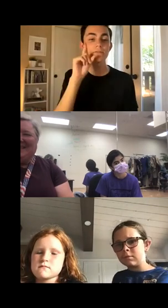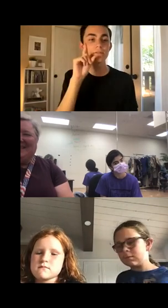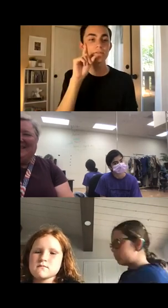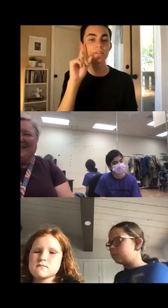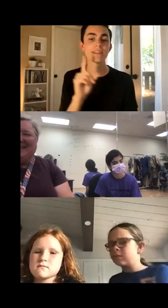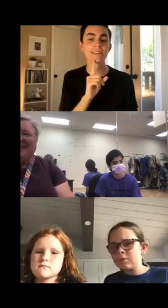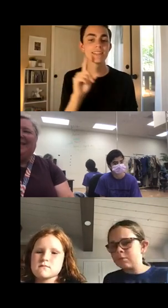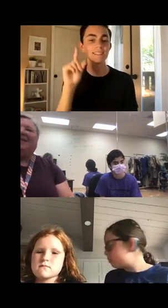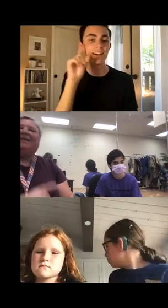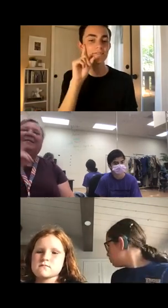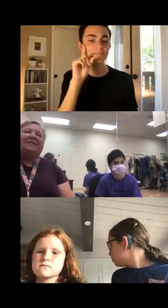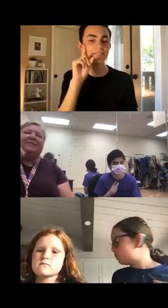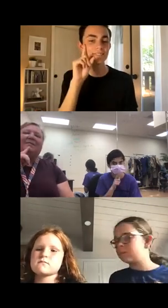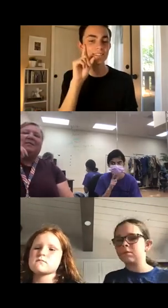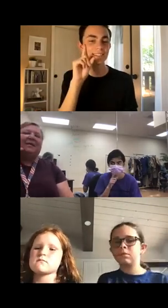deaf.